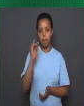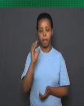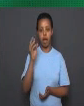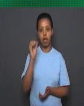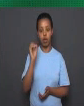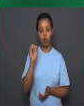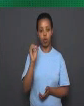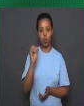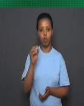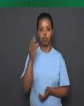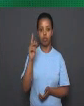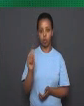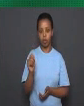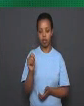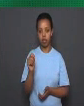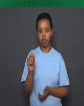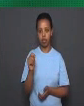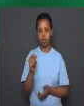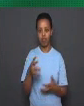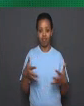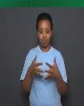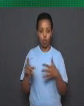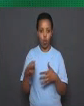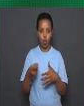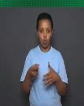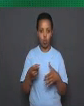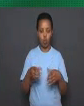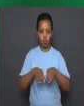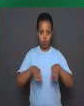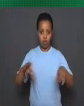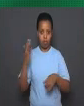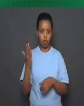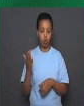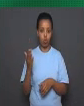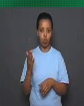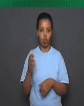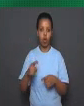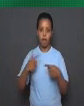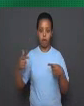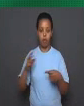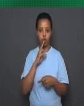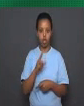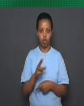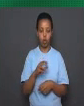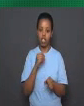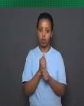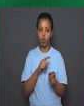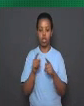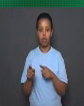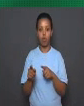Microtubules are thick, tube-like fibers. They are made of the